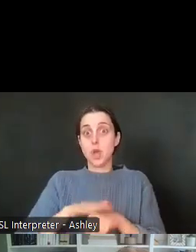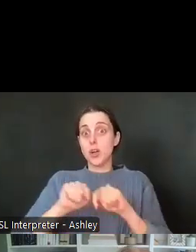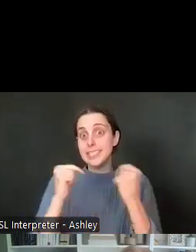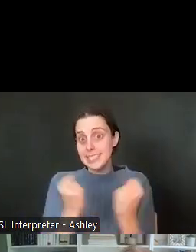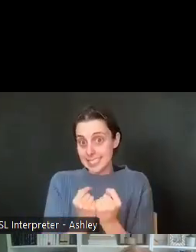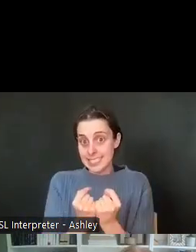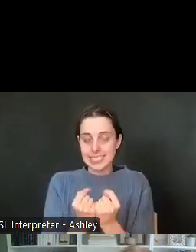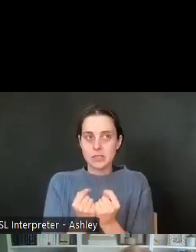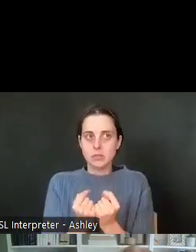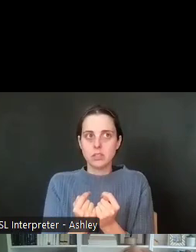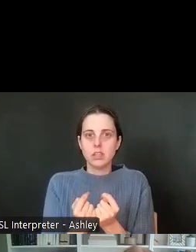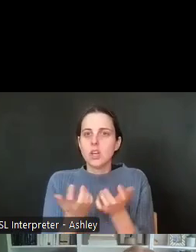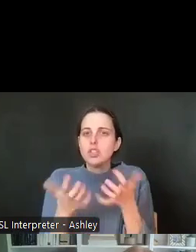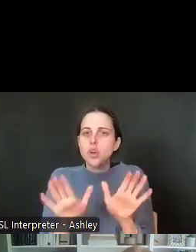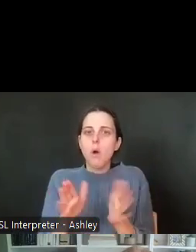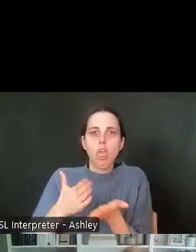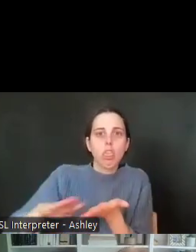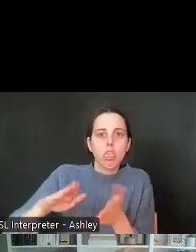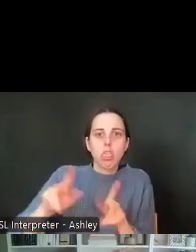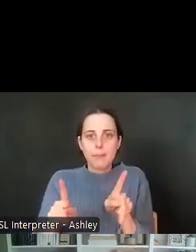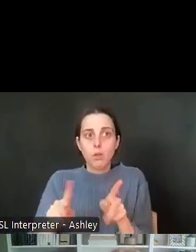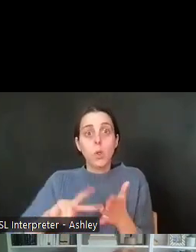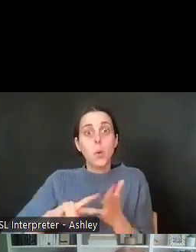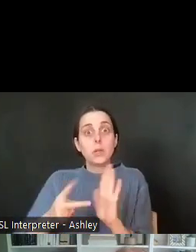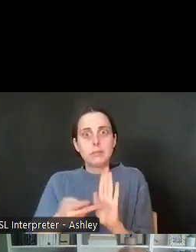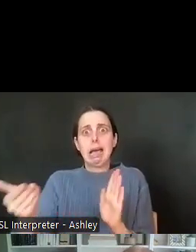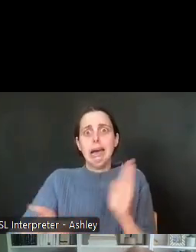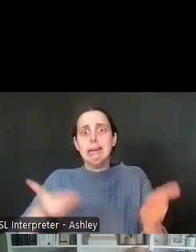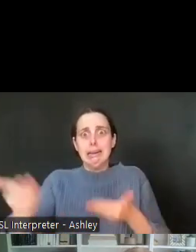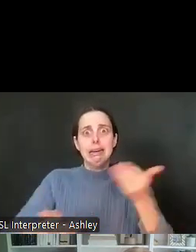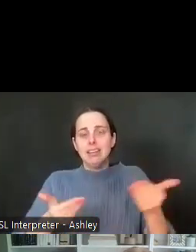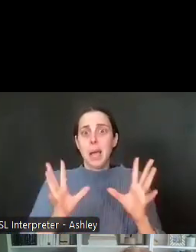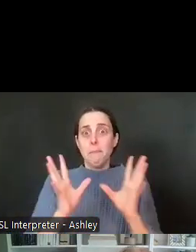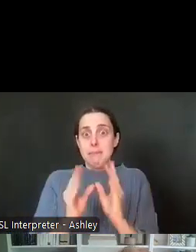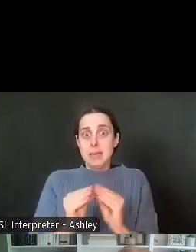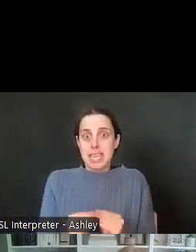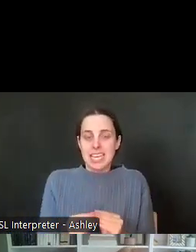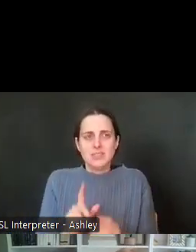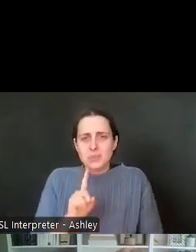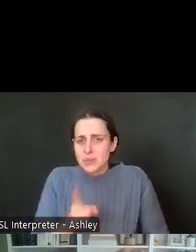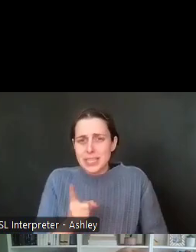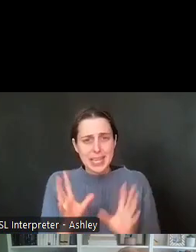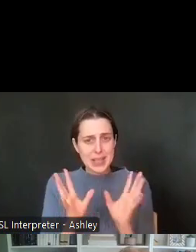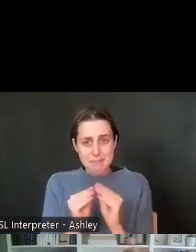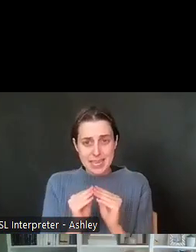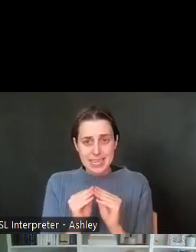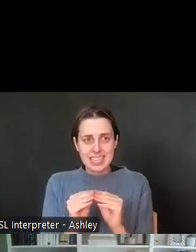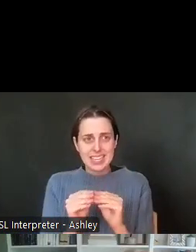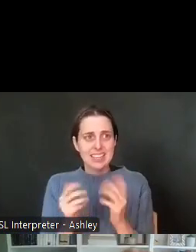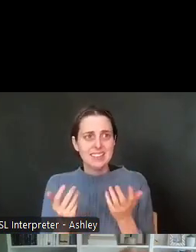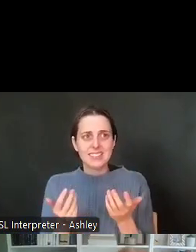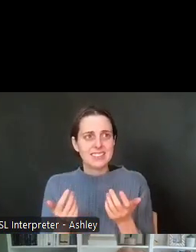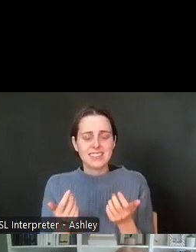inviting people to meetings. And so a meeting that maybe could have been three or four people has 15 or